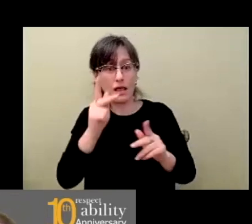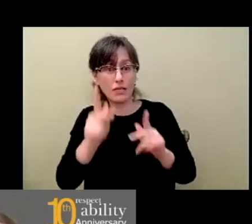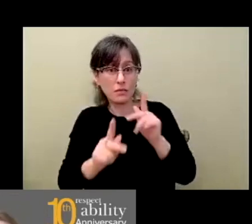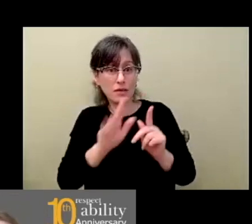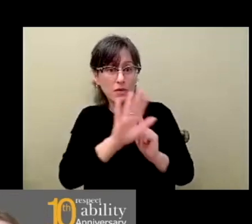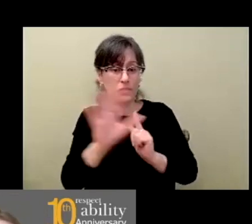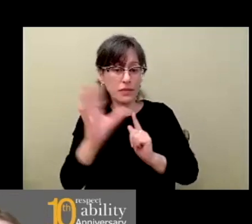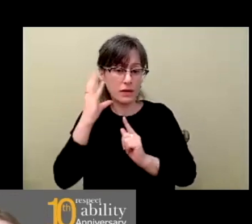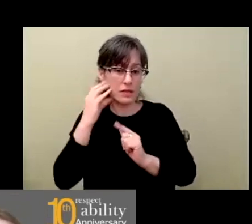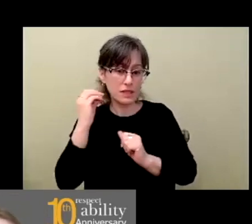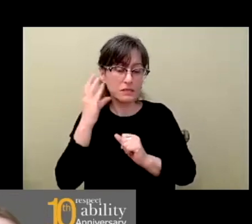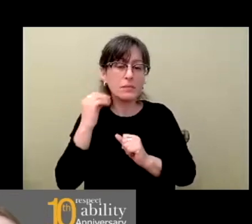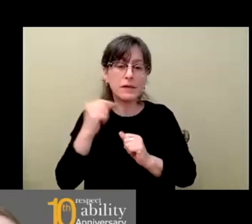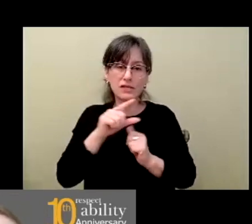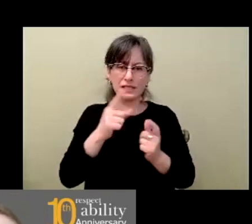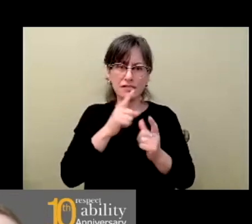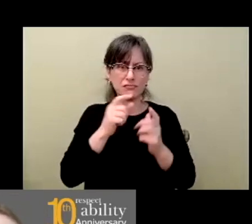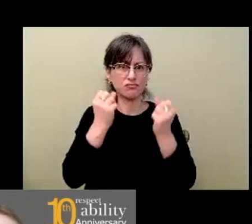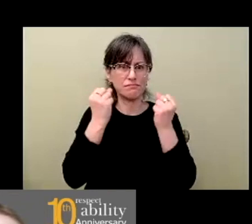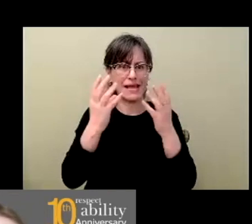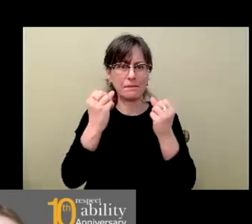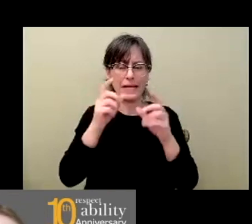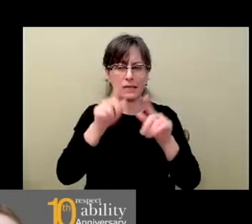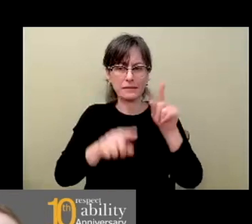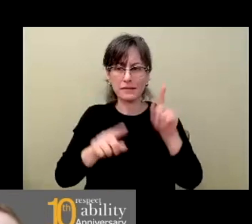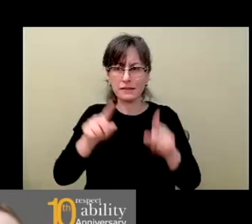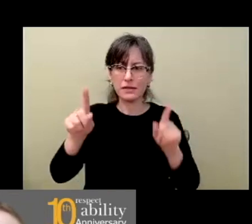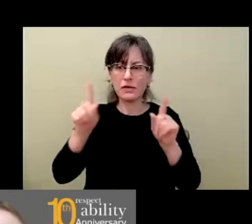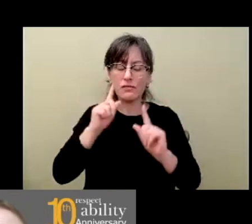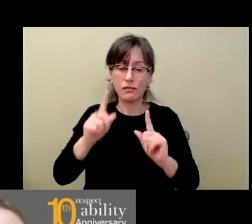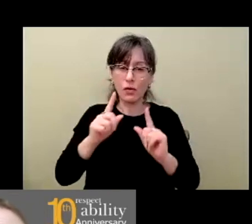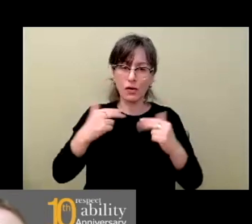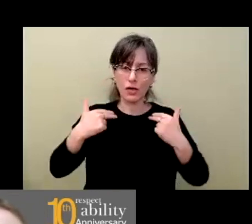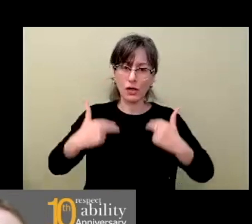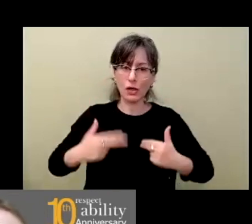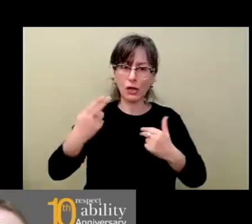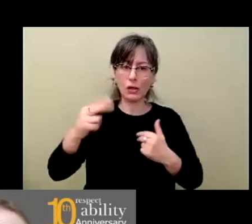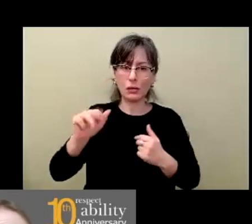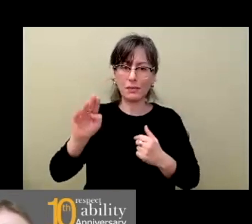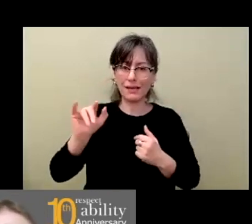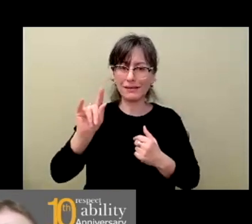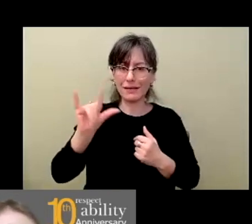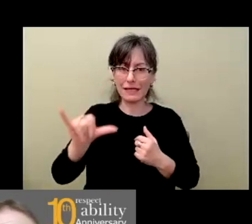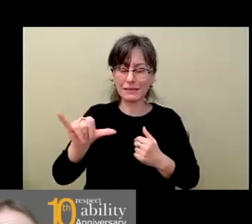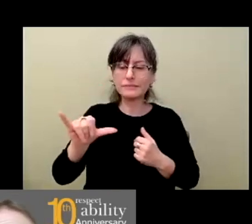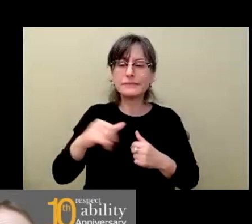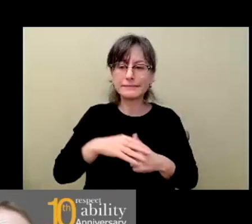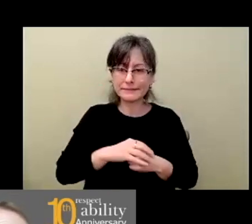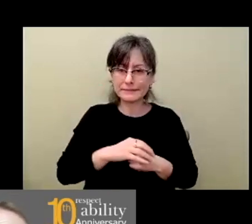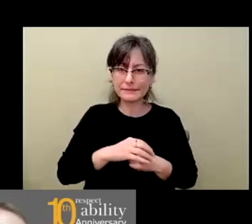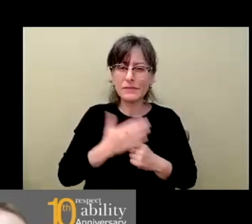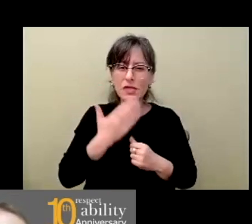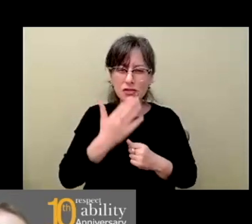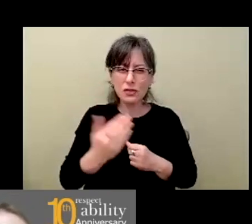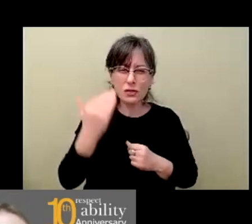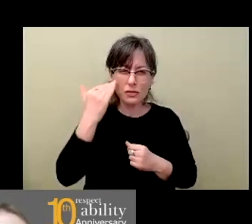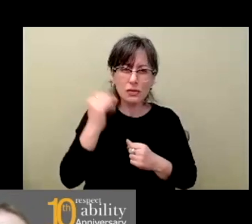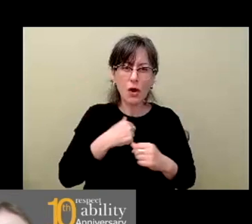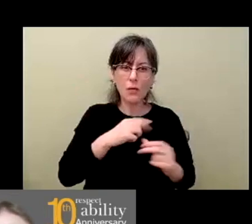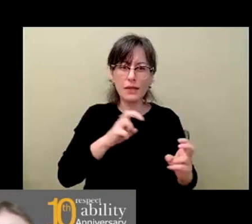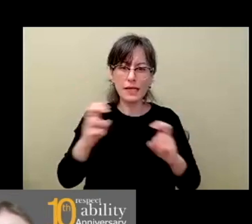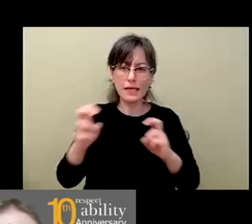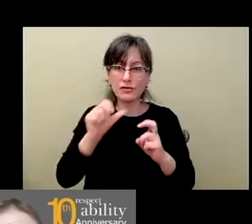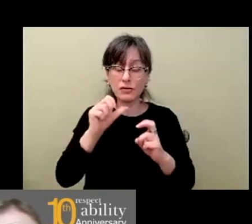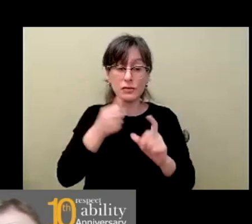it's a really large cross section of humanity. And so it's good to know the issues that really affect not